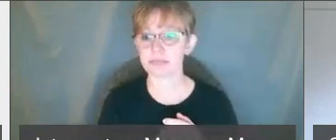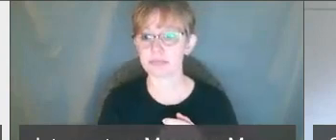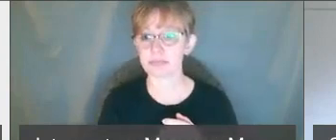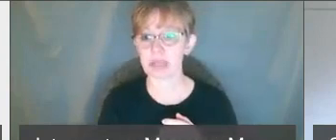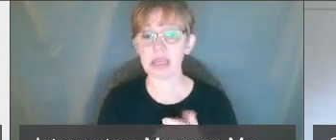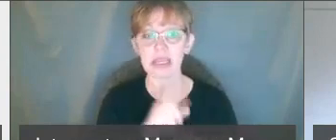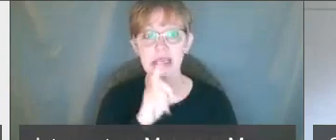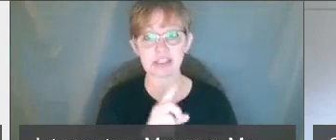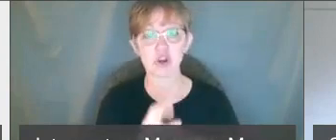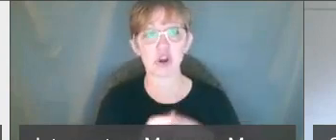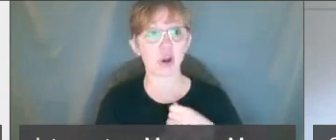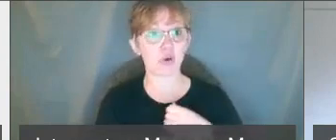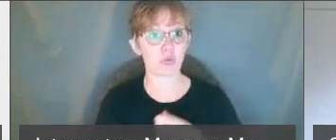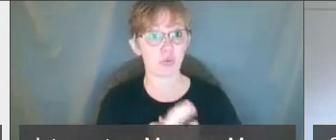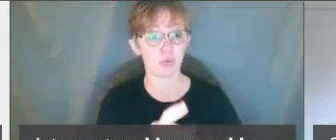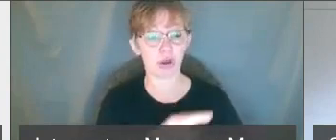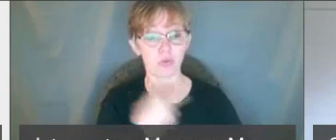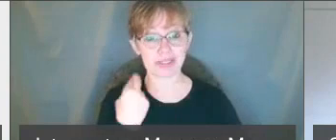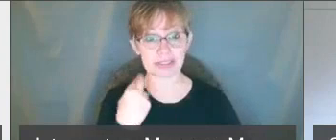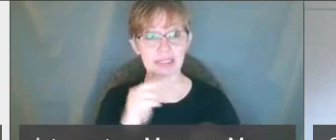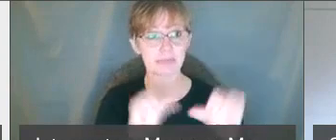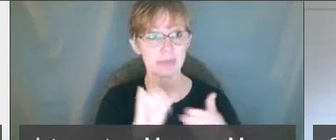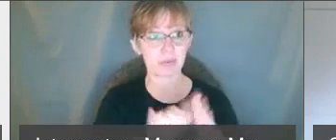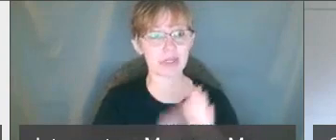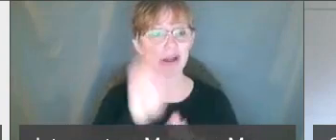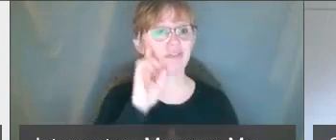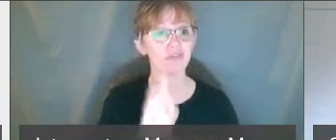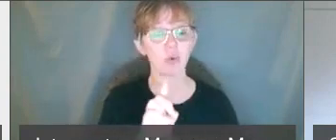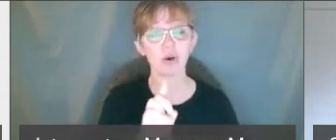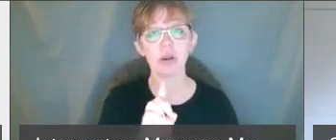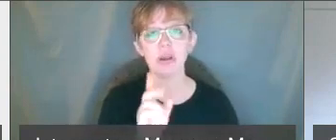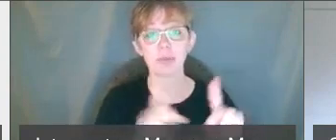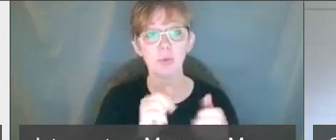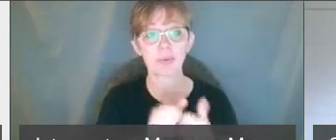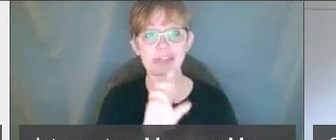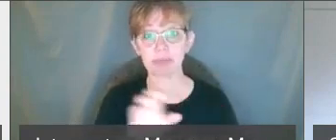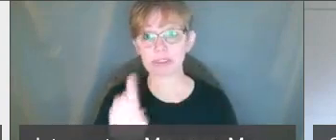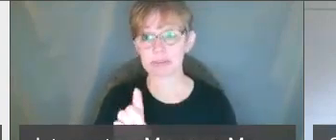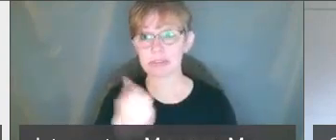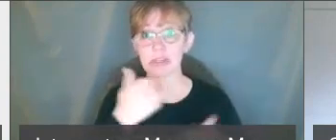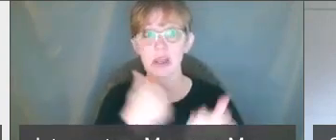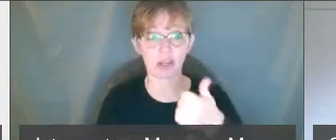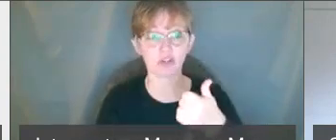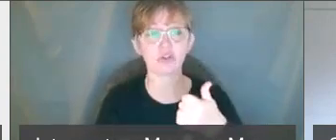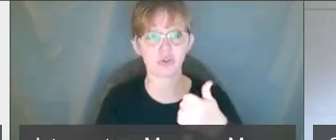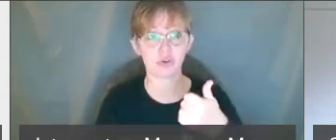designed for individuals with intellectual and developmental disabilities under court-ordered restoration? I don't know of one that